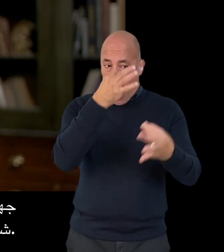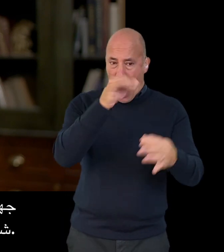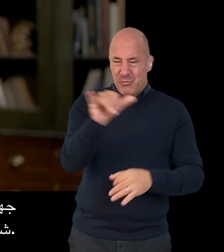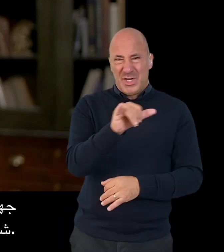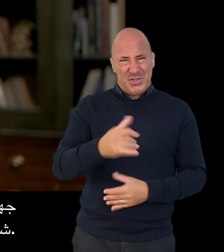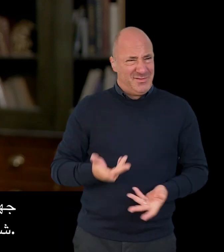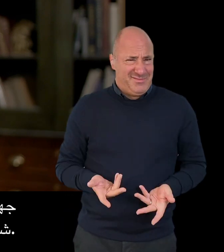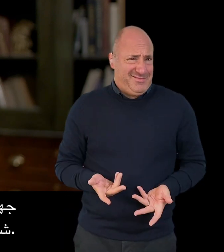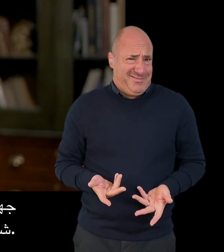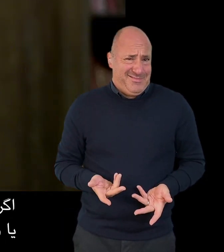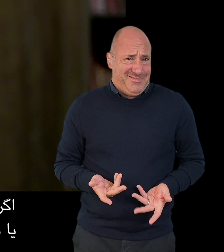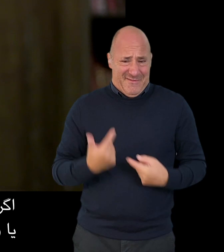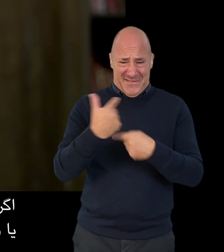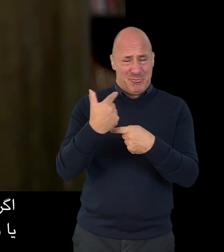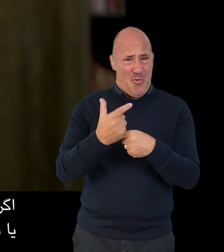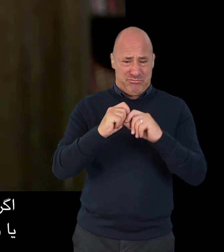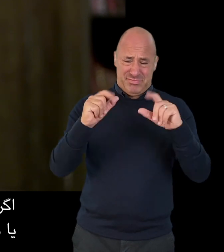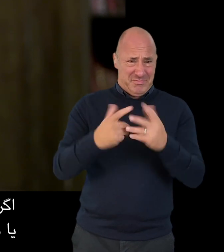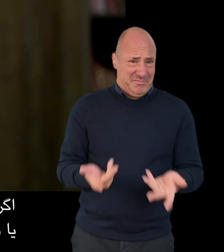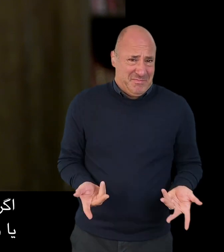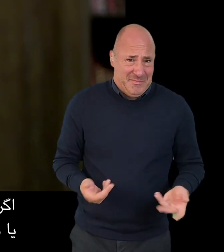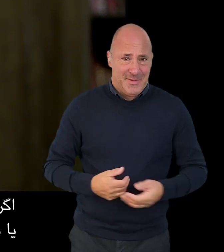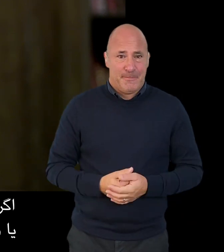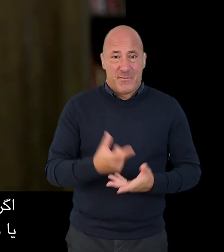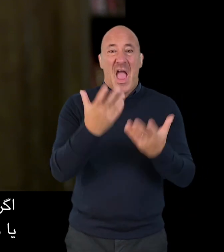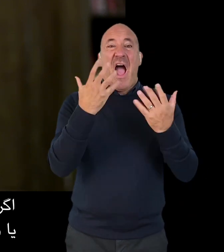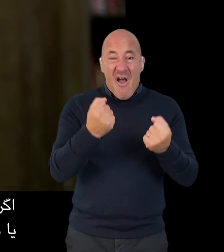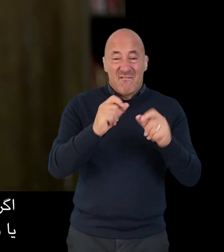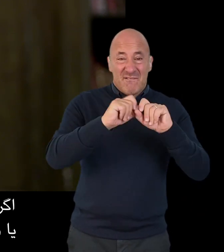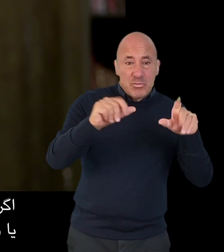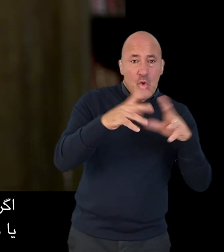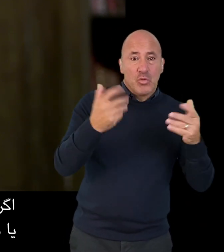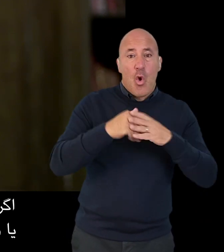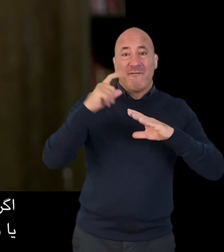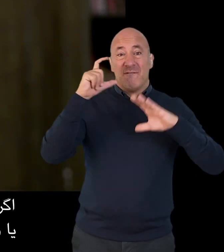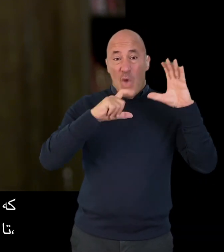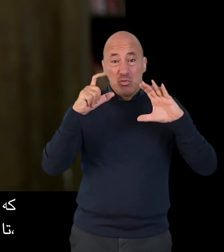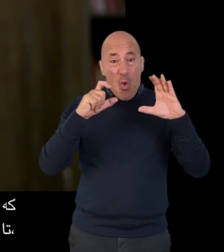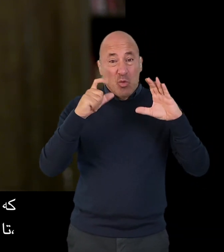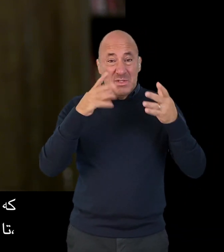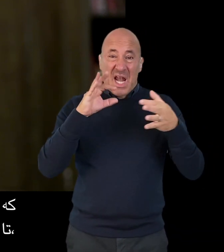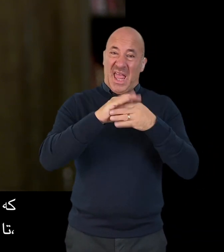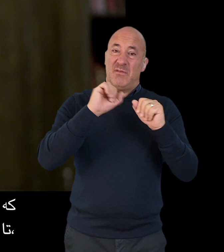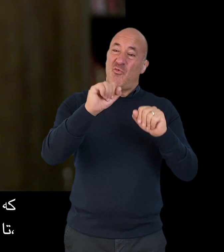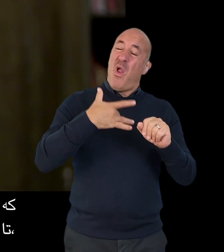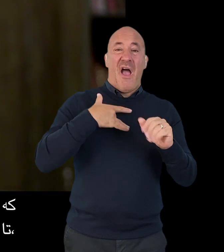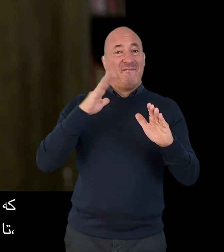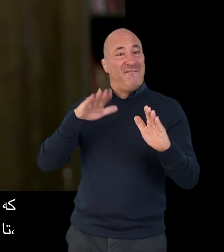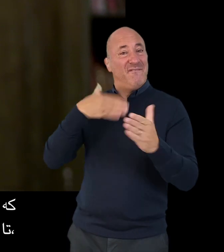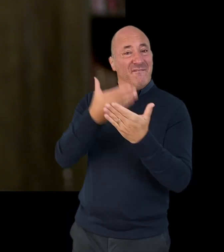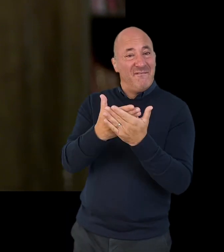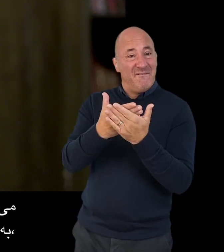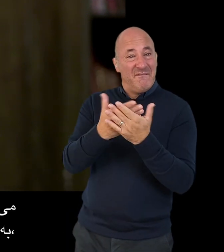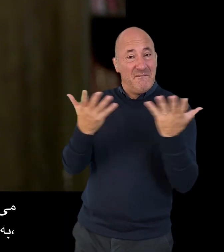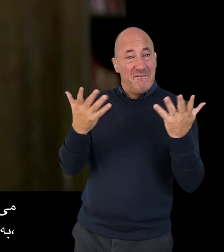your sexual orientation. If you do have existing videos or photographs that are just part of your life to